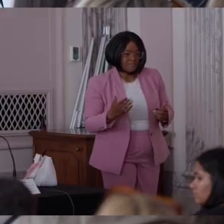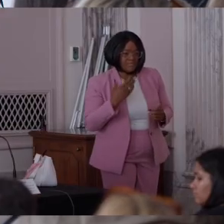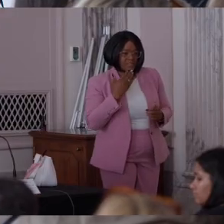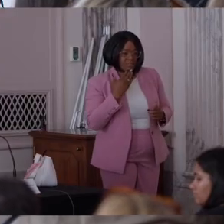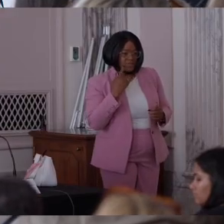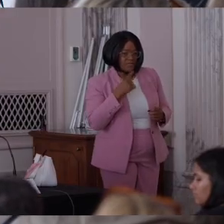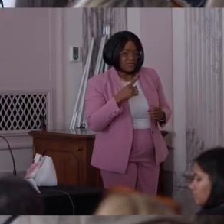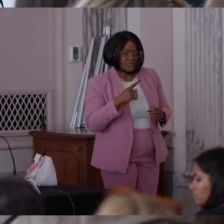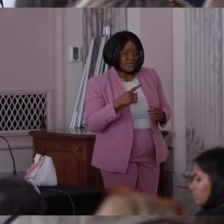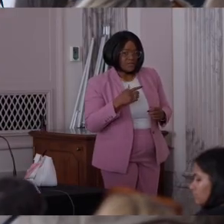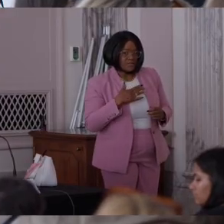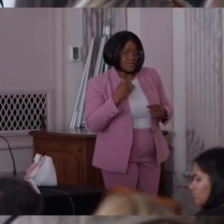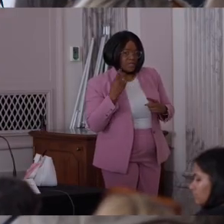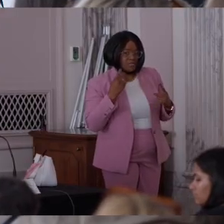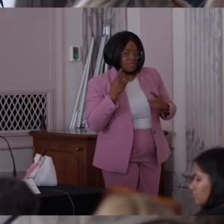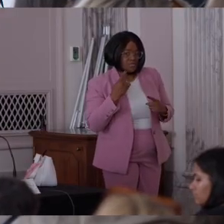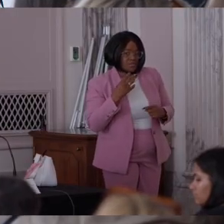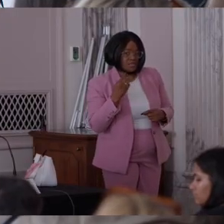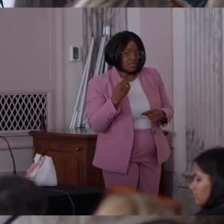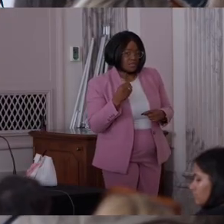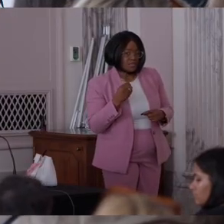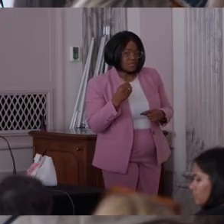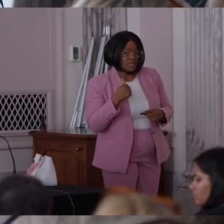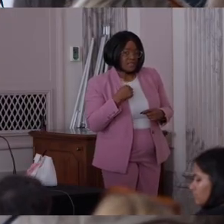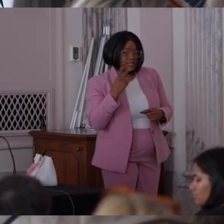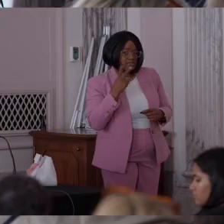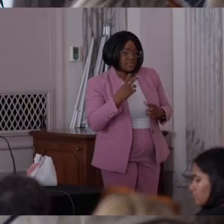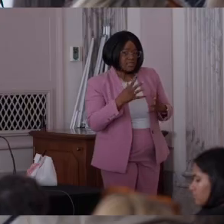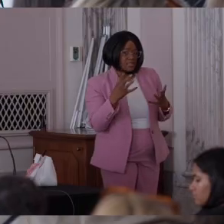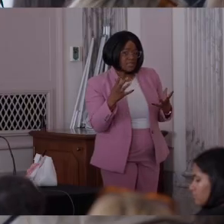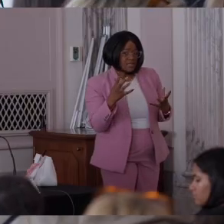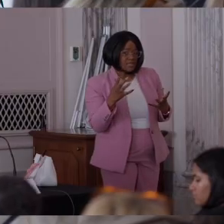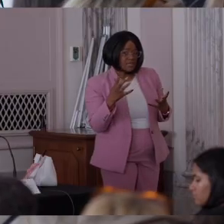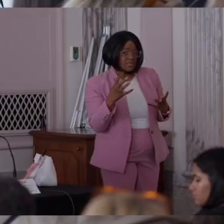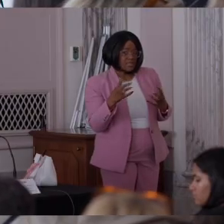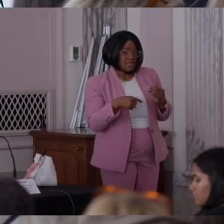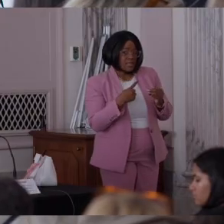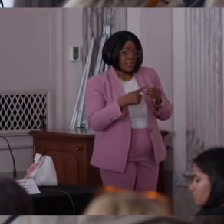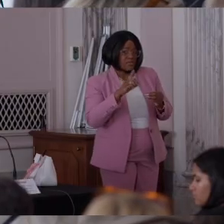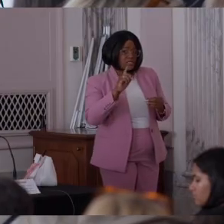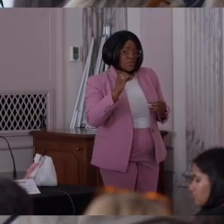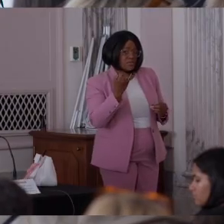My concern, and I've been thought about the